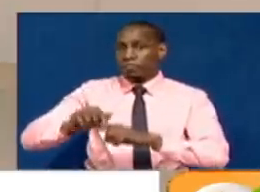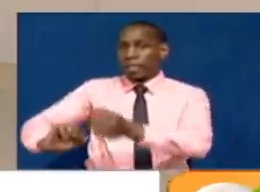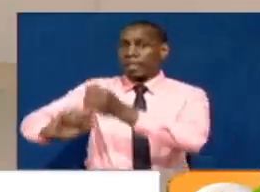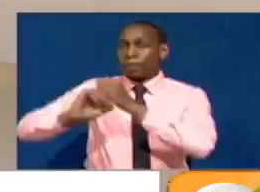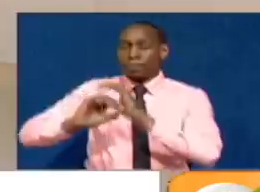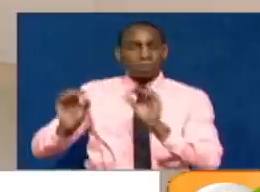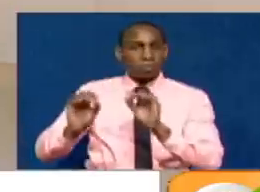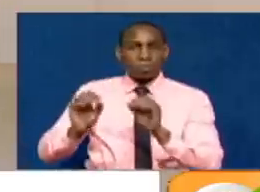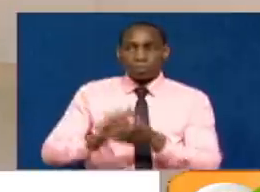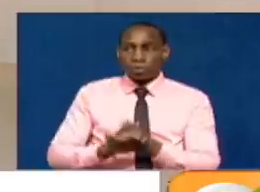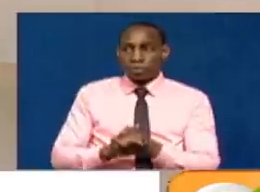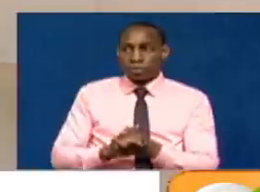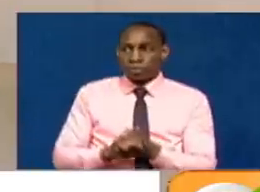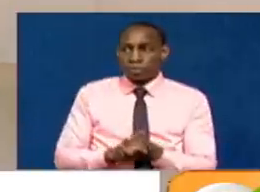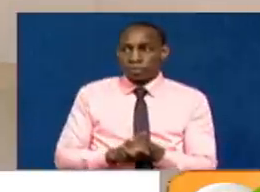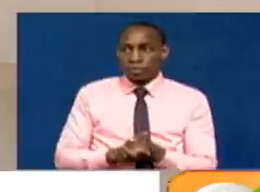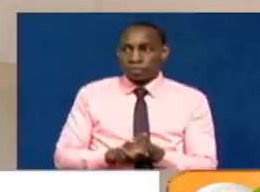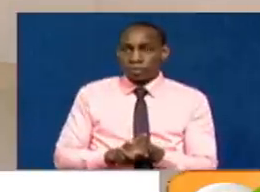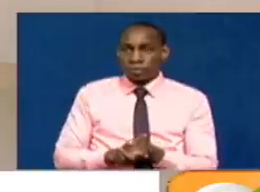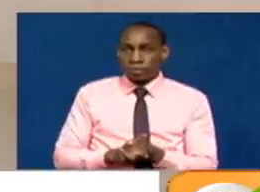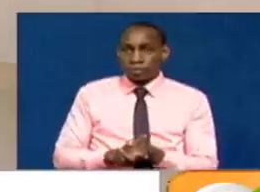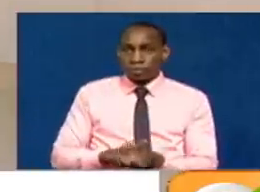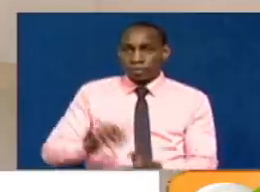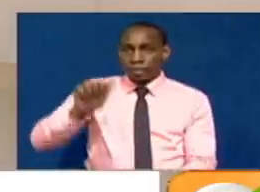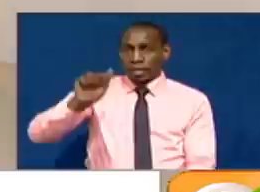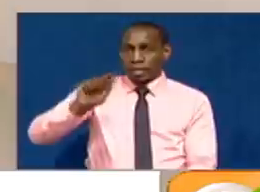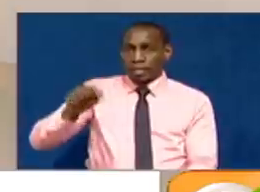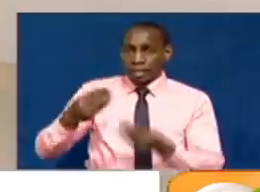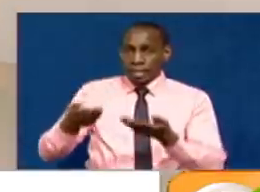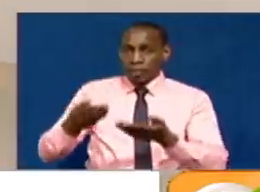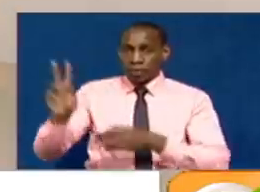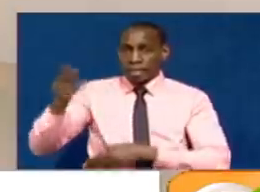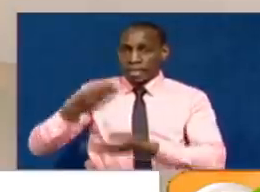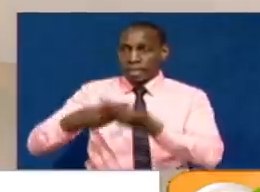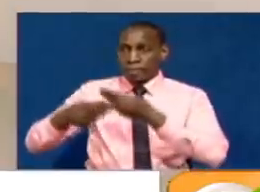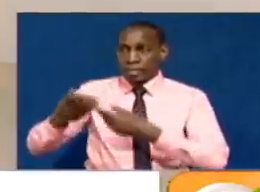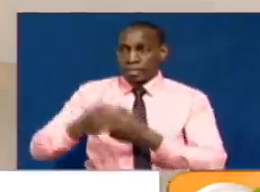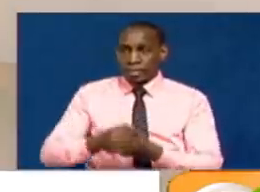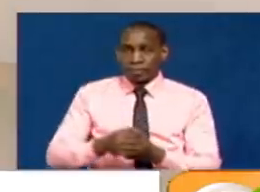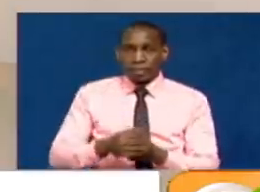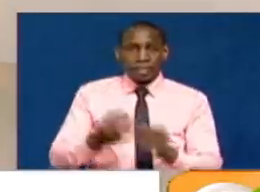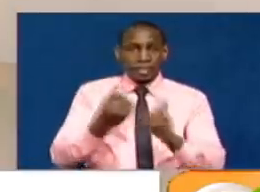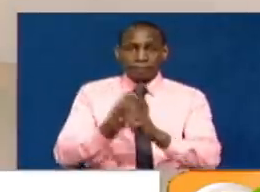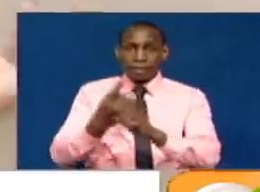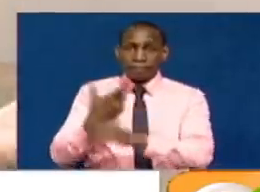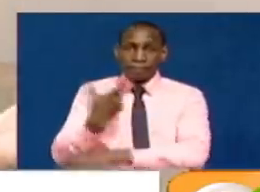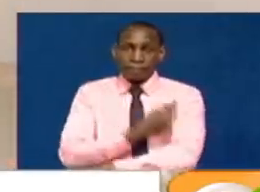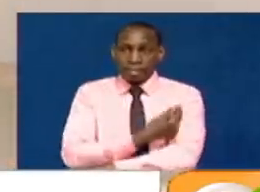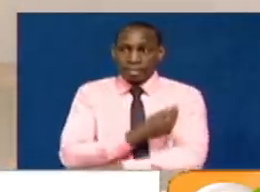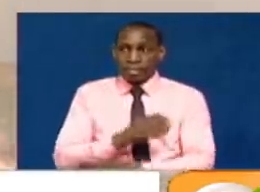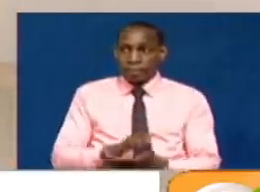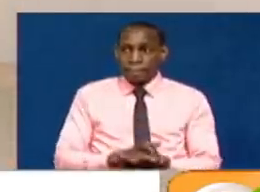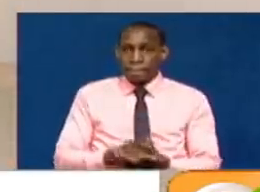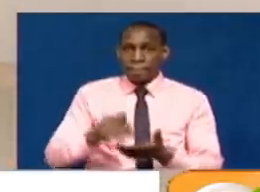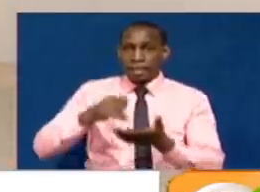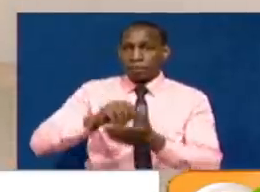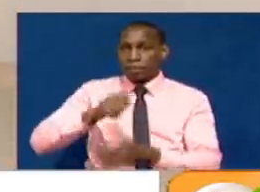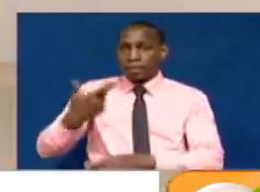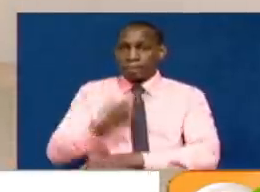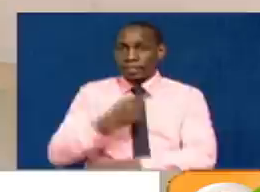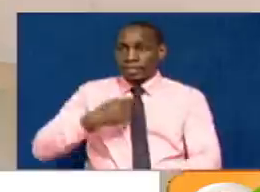donations that we're getting in the form of Oxford AstraZeneca. We're now purchasing our own Pfizer, Moderna, including the one from China,